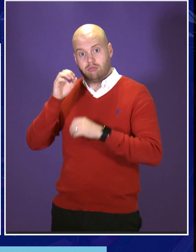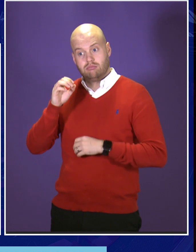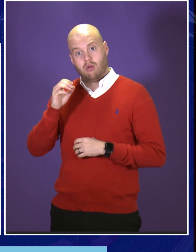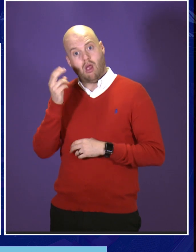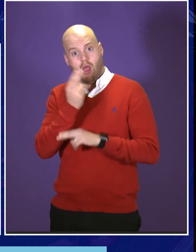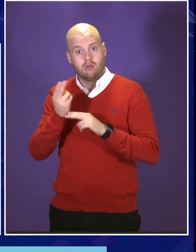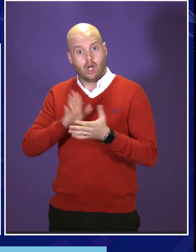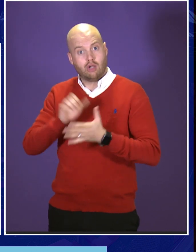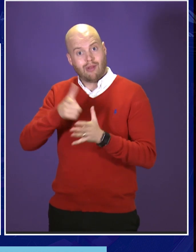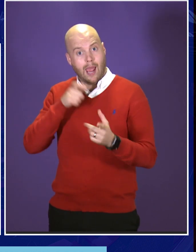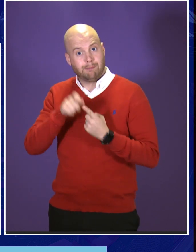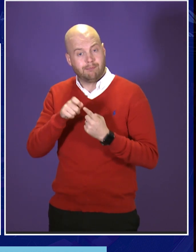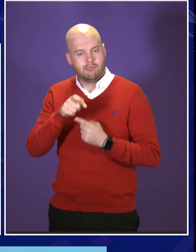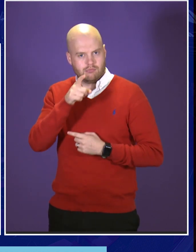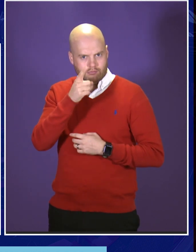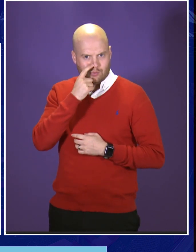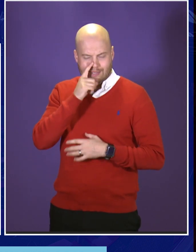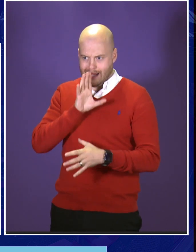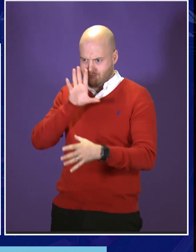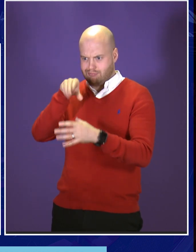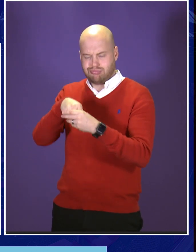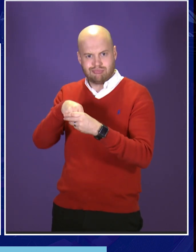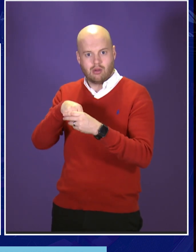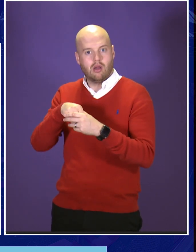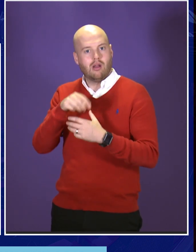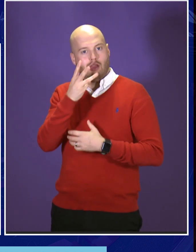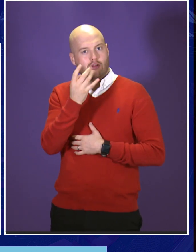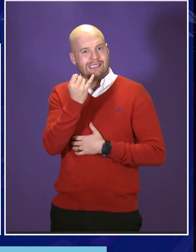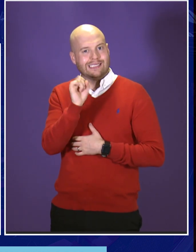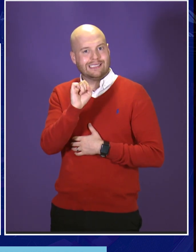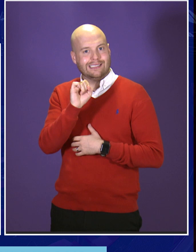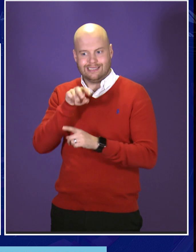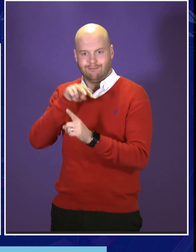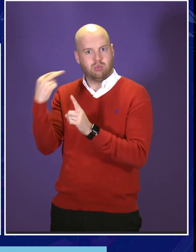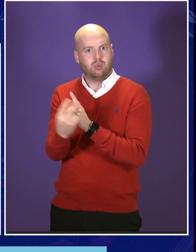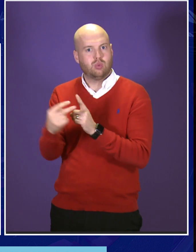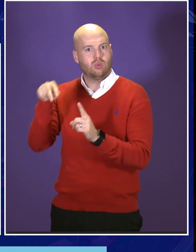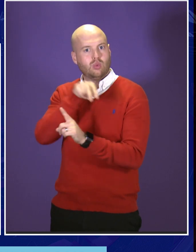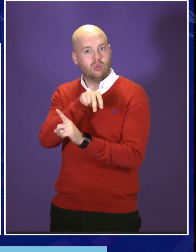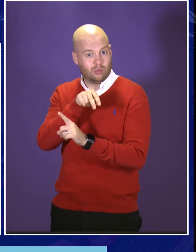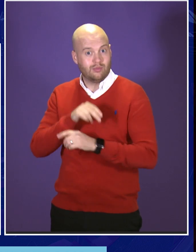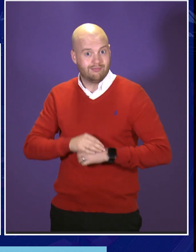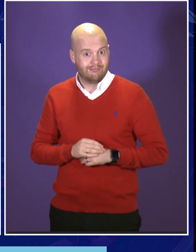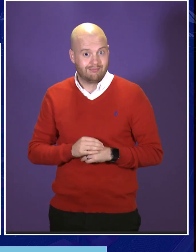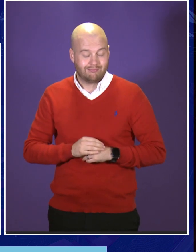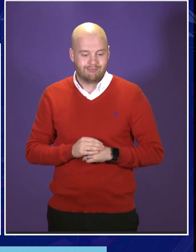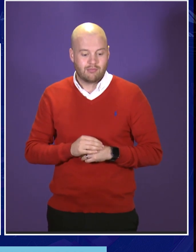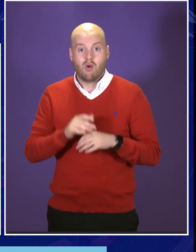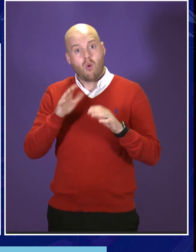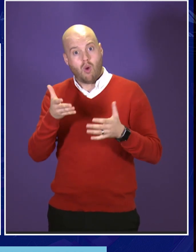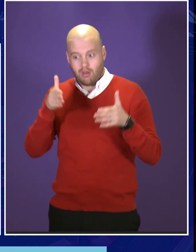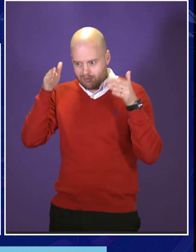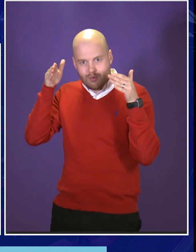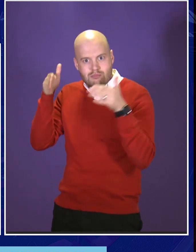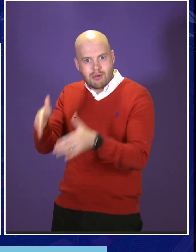app, you can immerse yourself in 360-degree views using Google Cardboard. Or zoom in